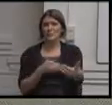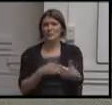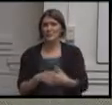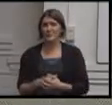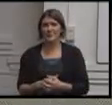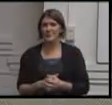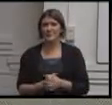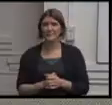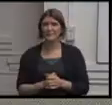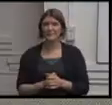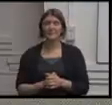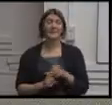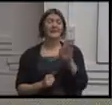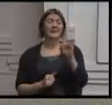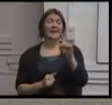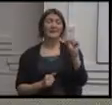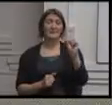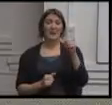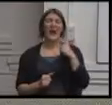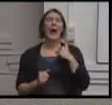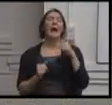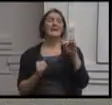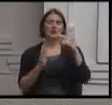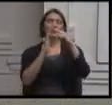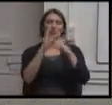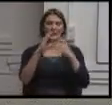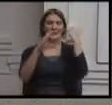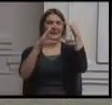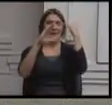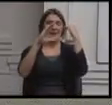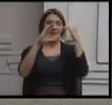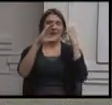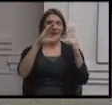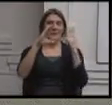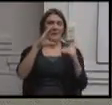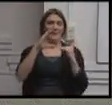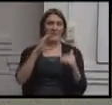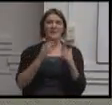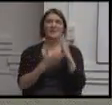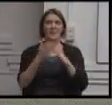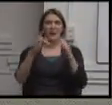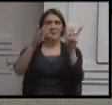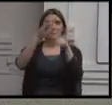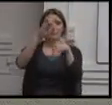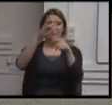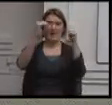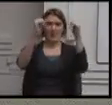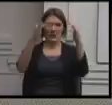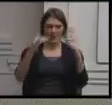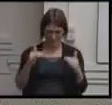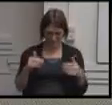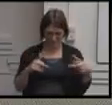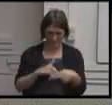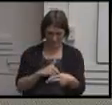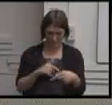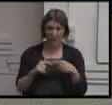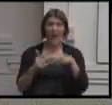So I read a series of emails, an incomplete series, because the conversation pretty much stopped,